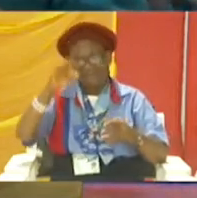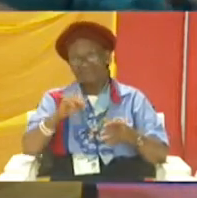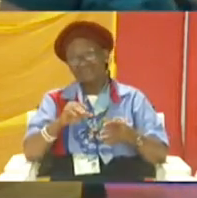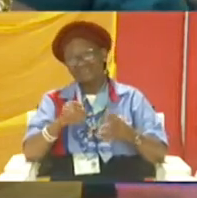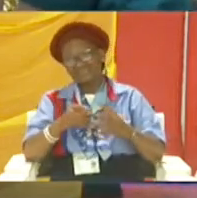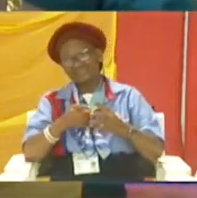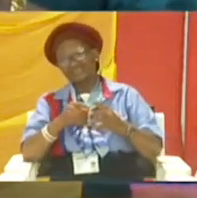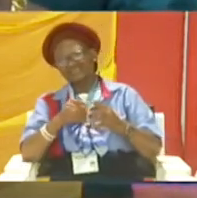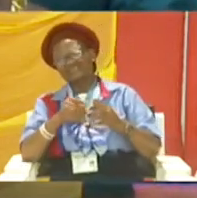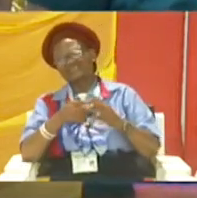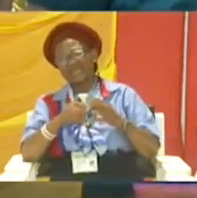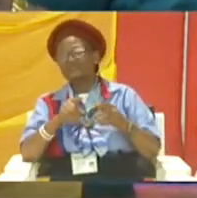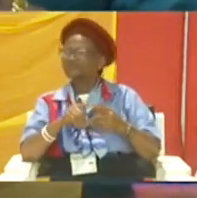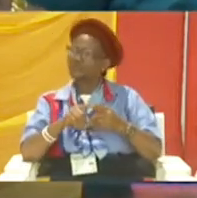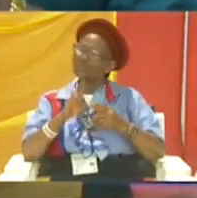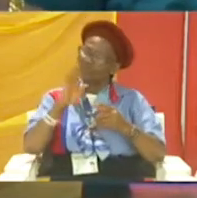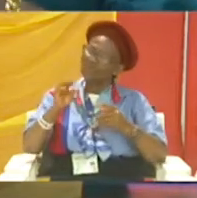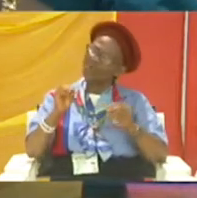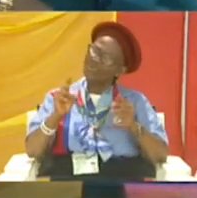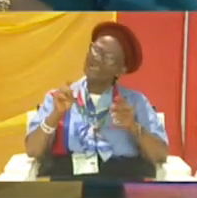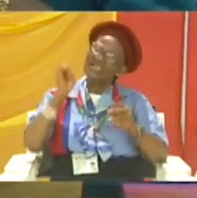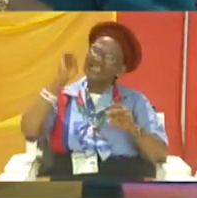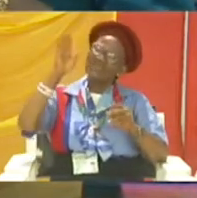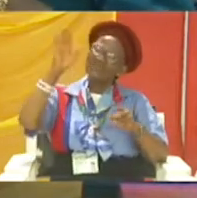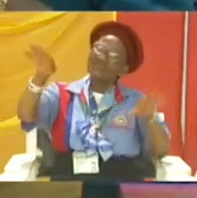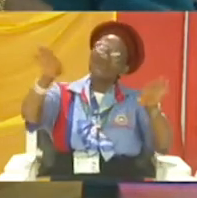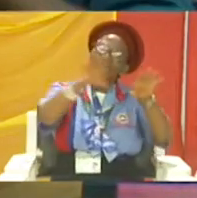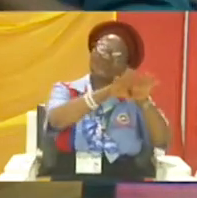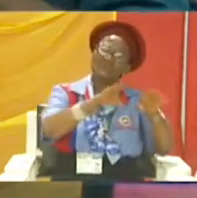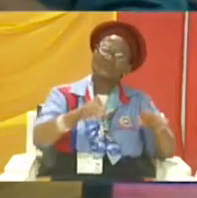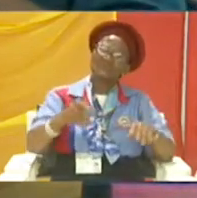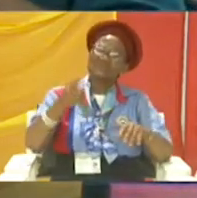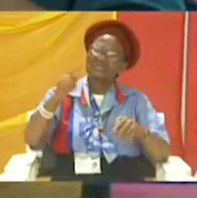one day,